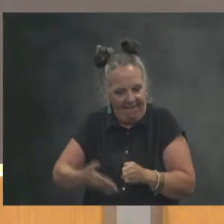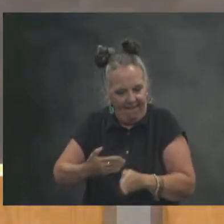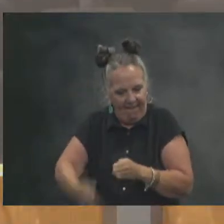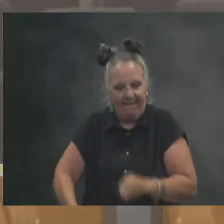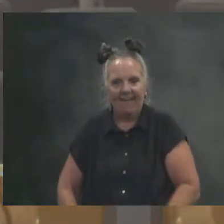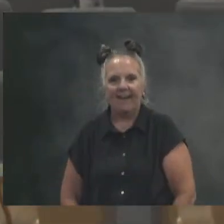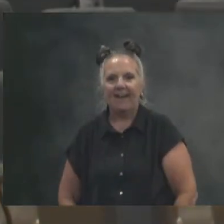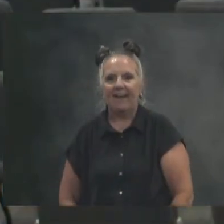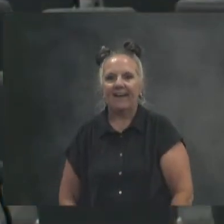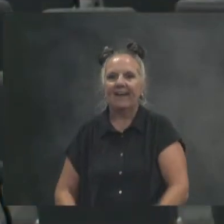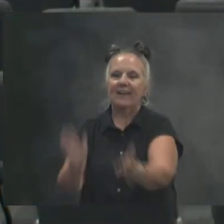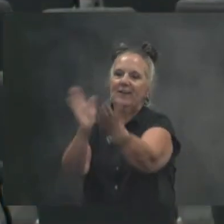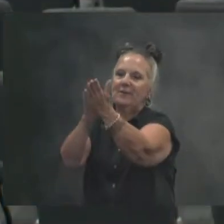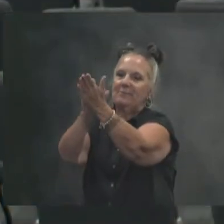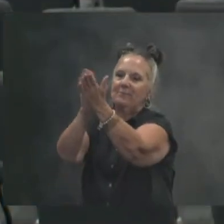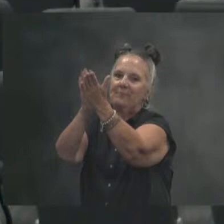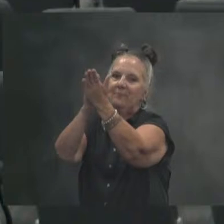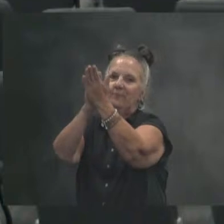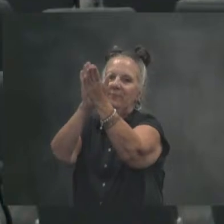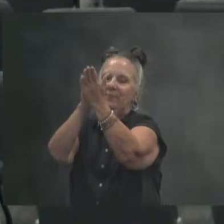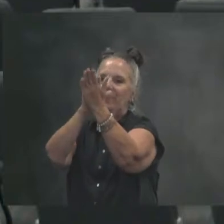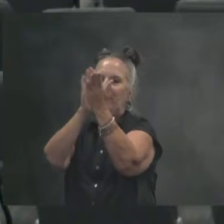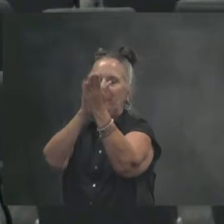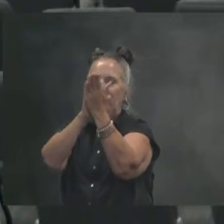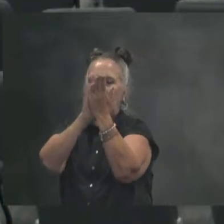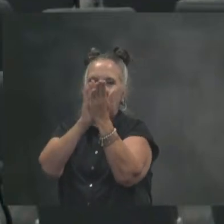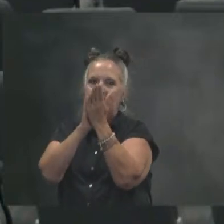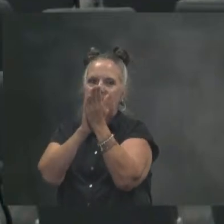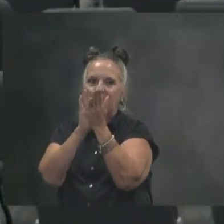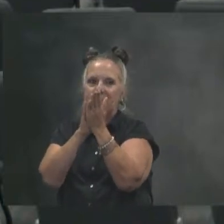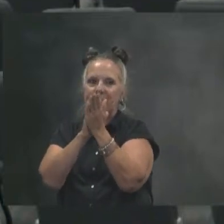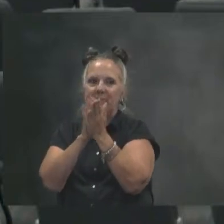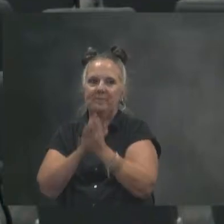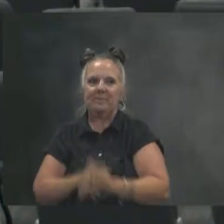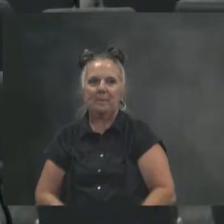I think we should give her a round of applause for Dr.